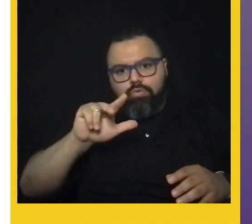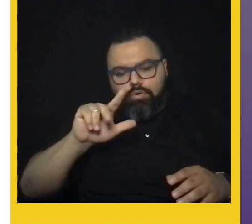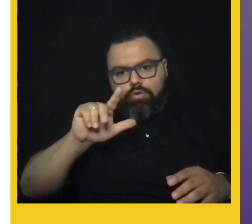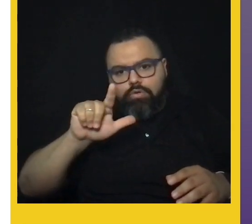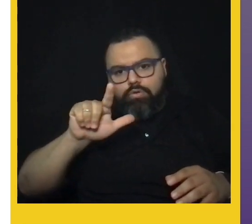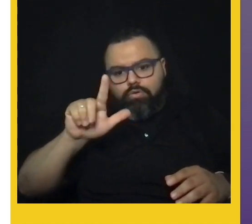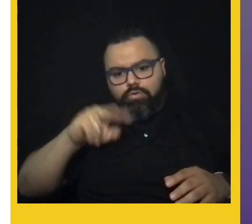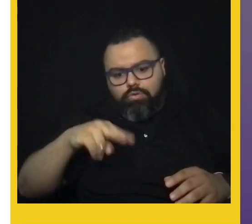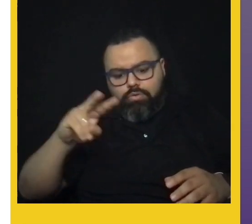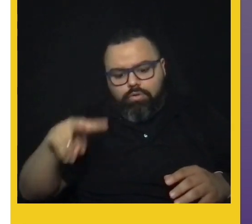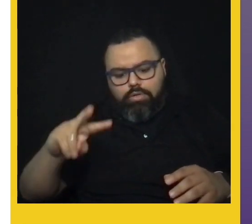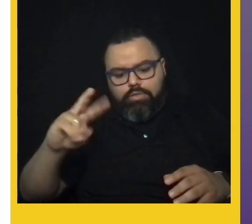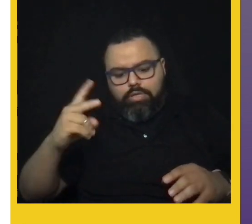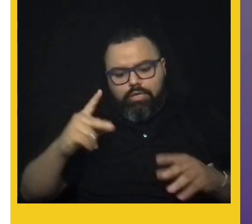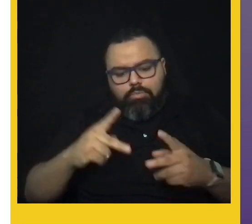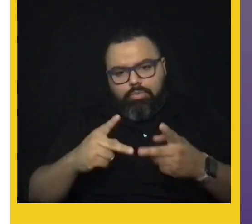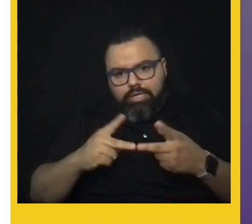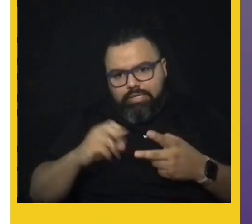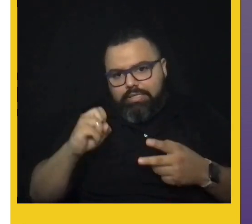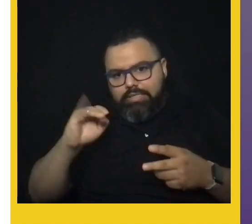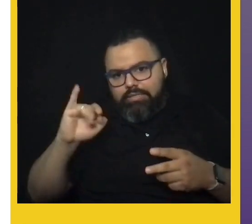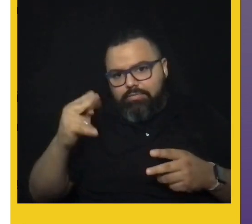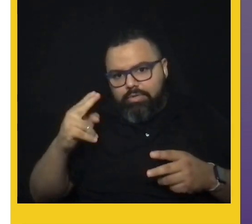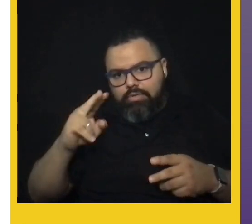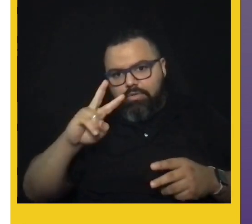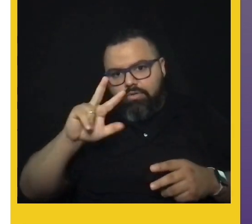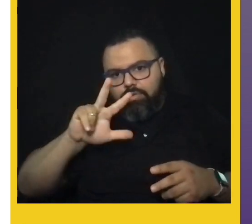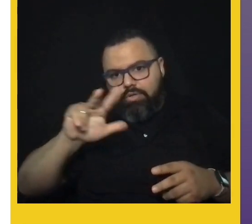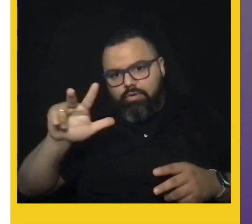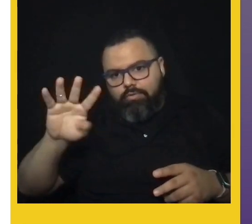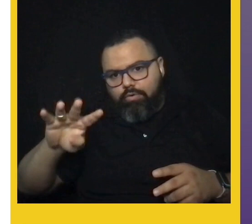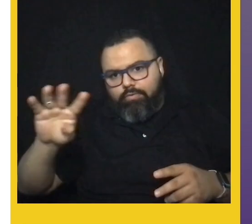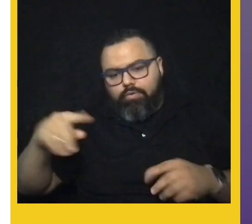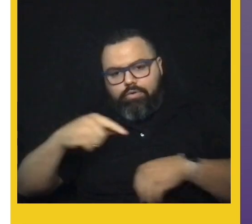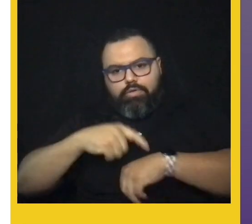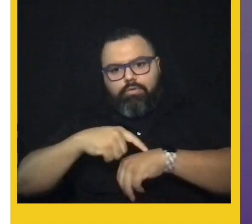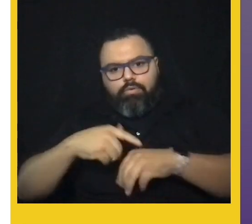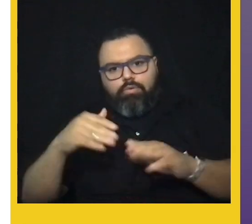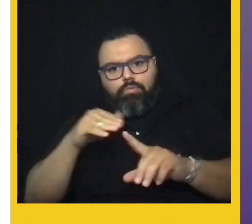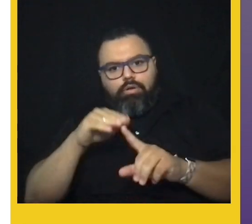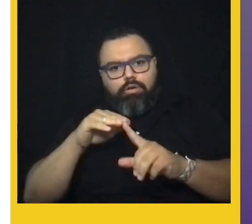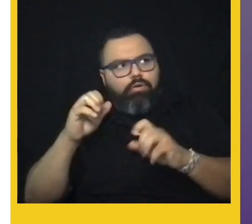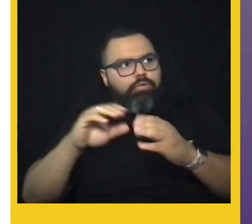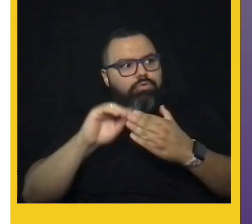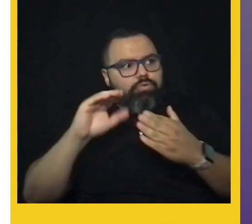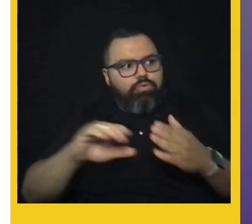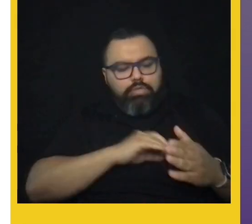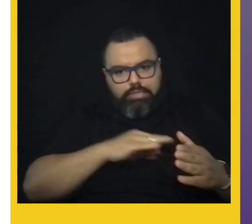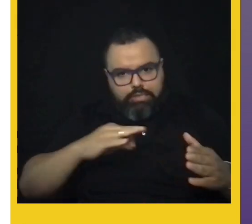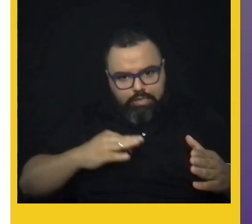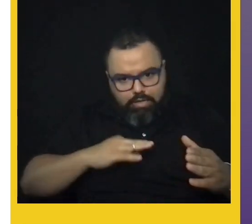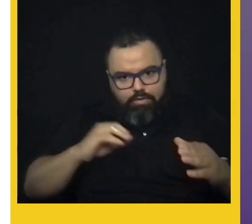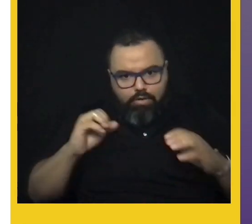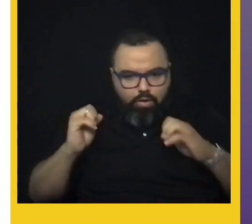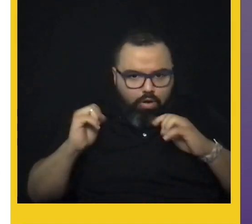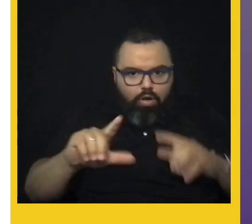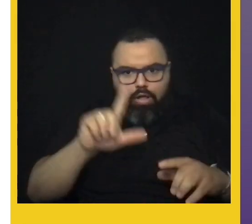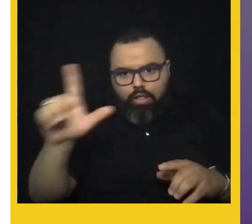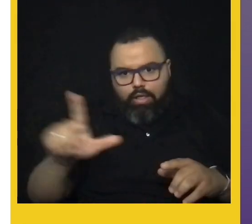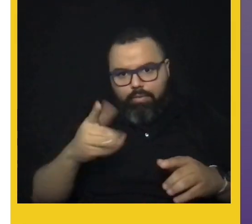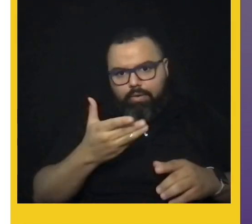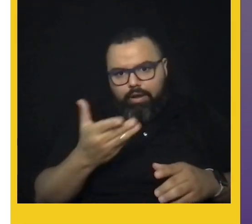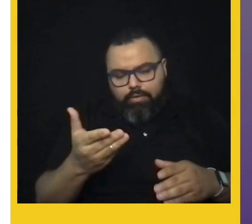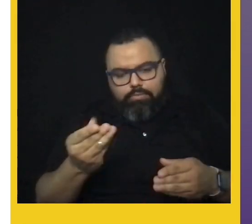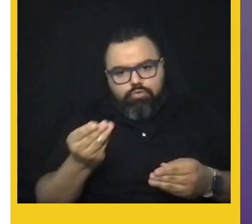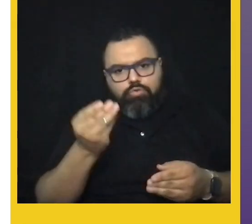with 23:22 and second place Smith with 23:44 times. Reminder to all students and staff to turn in all